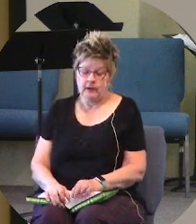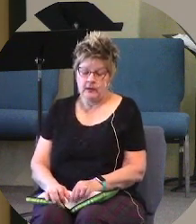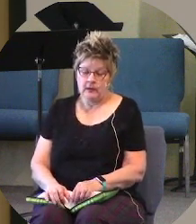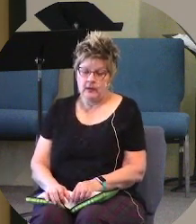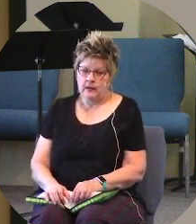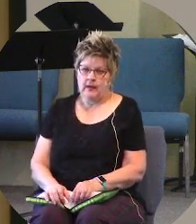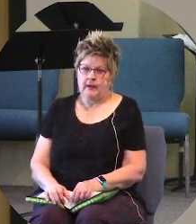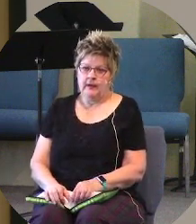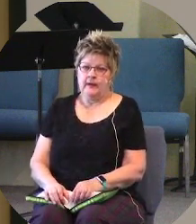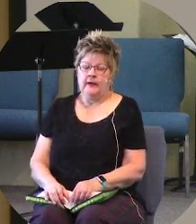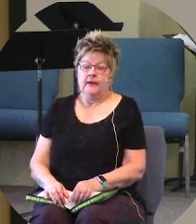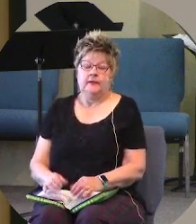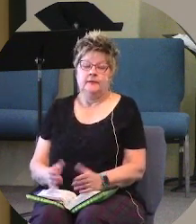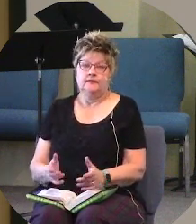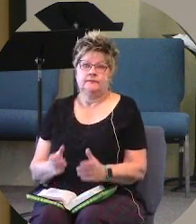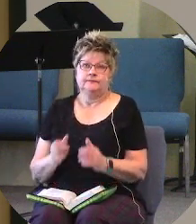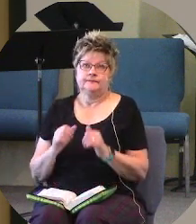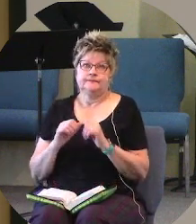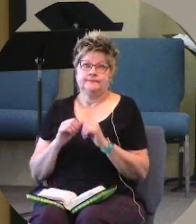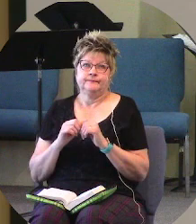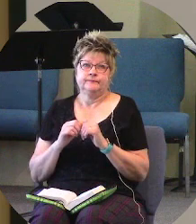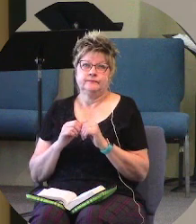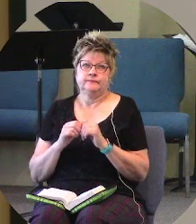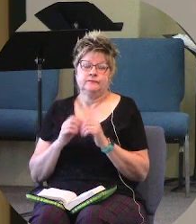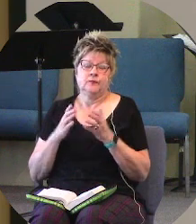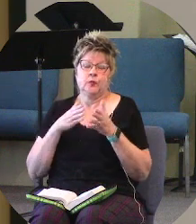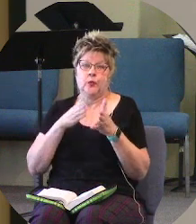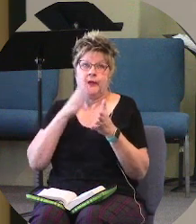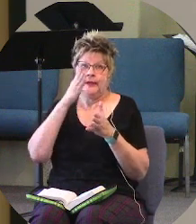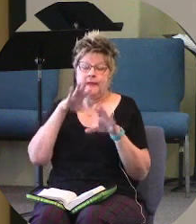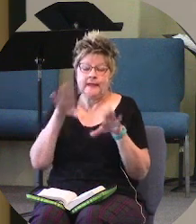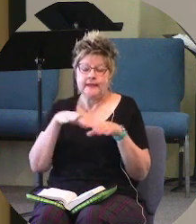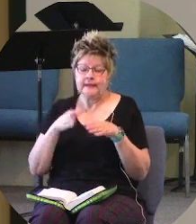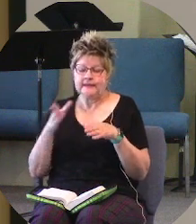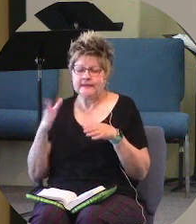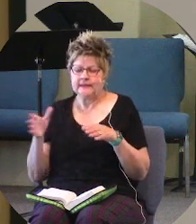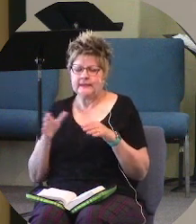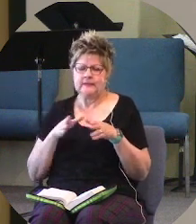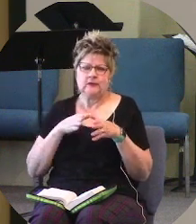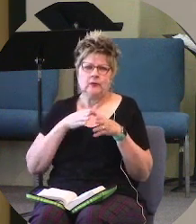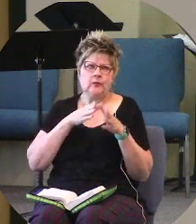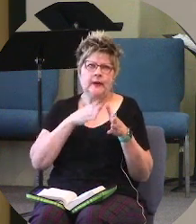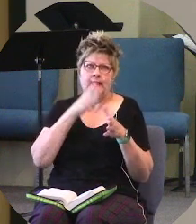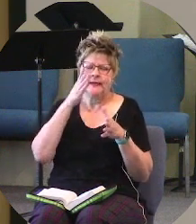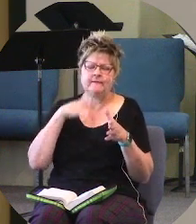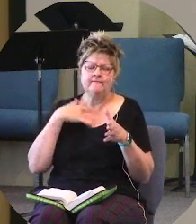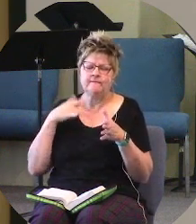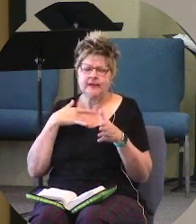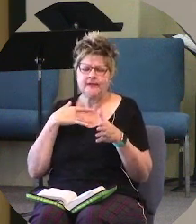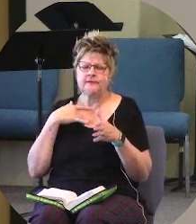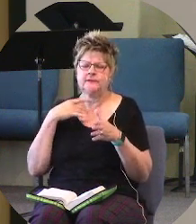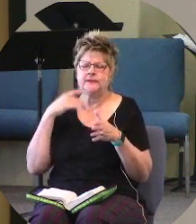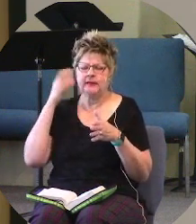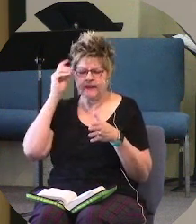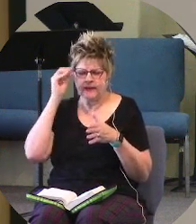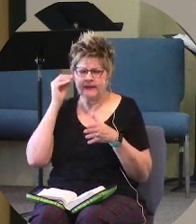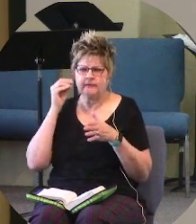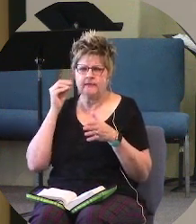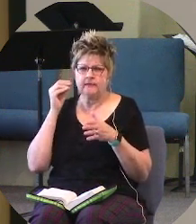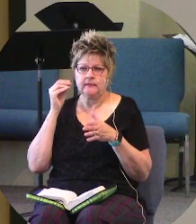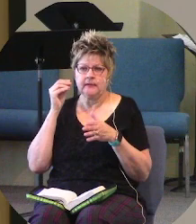How he does things. How he feels. How he thinks. That's why it's so important that we know